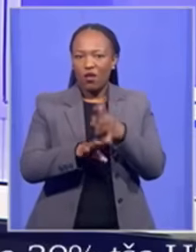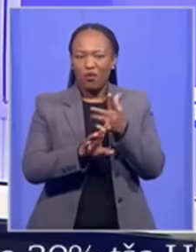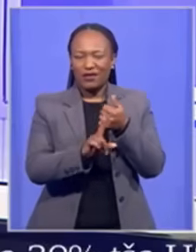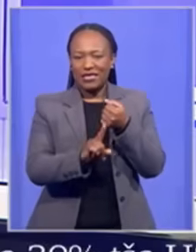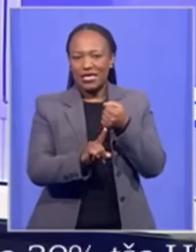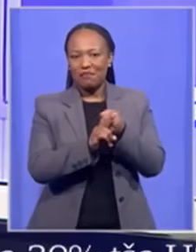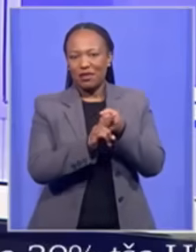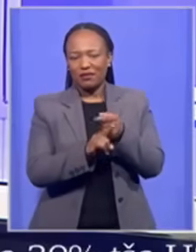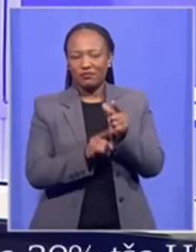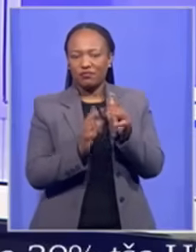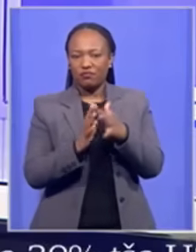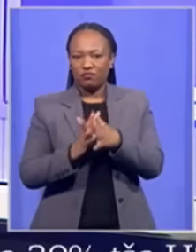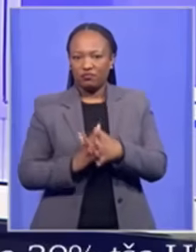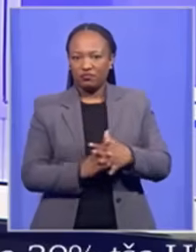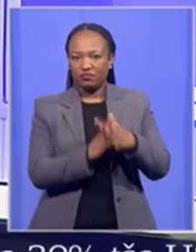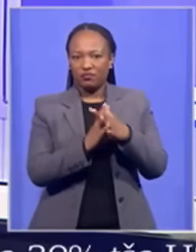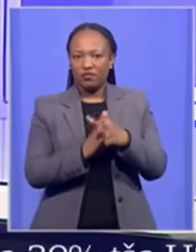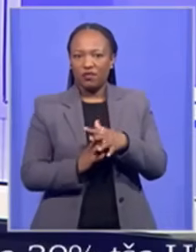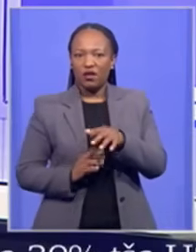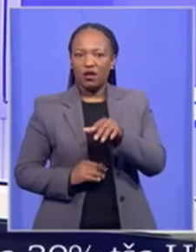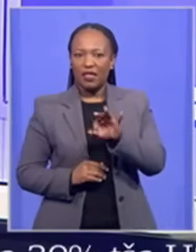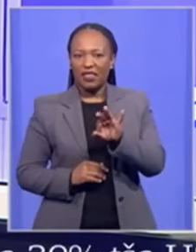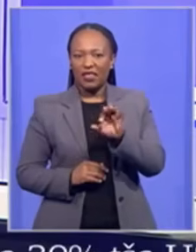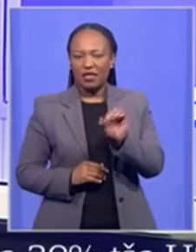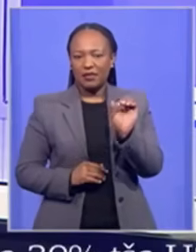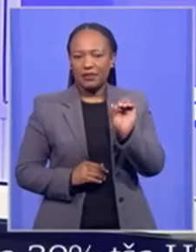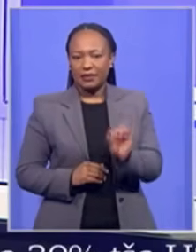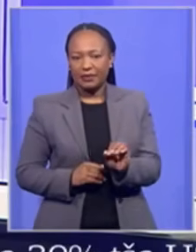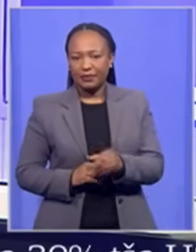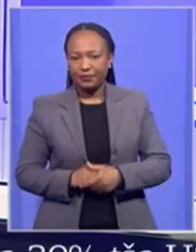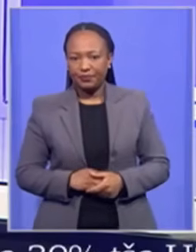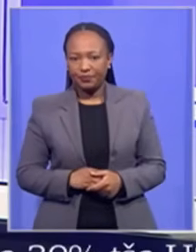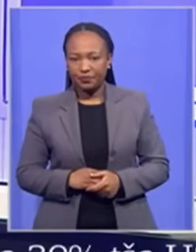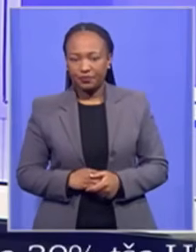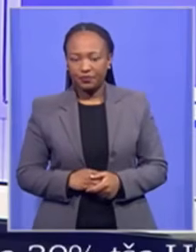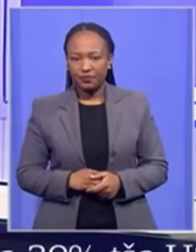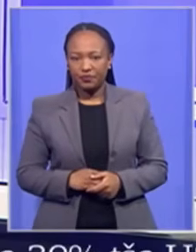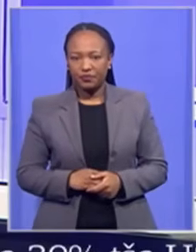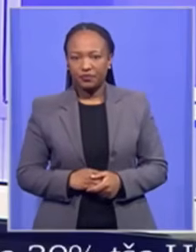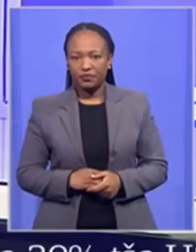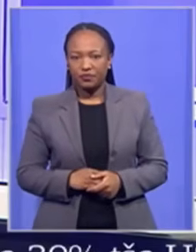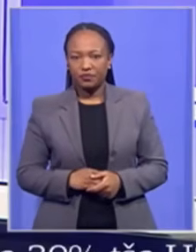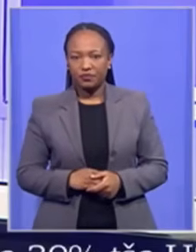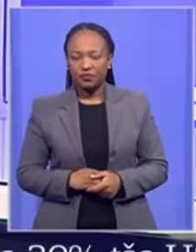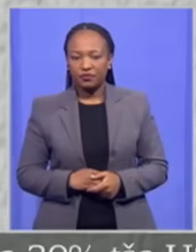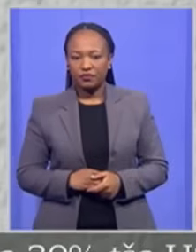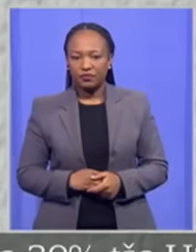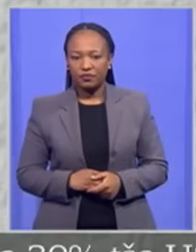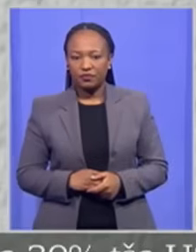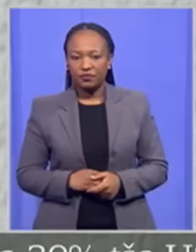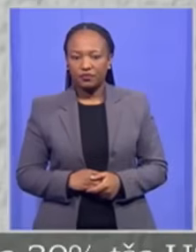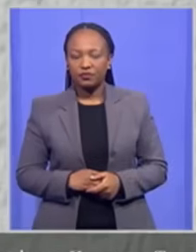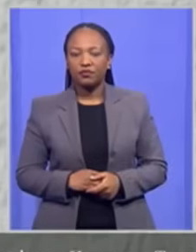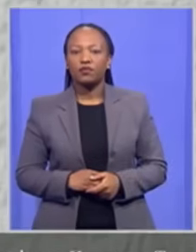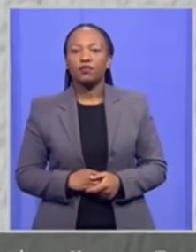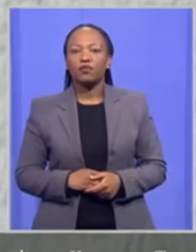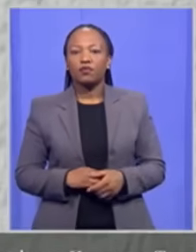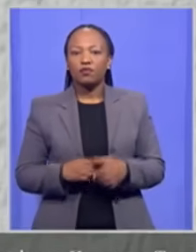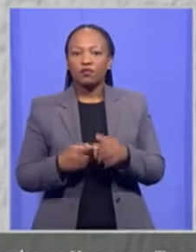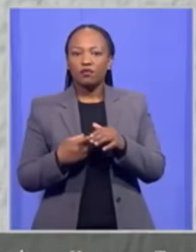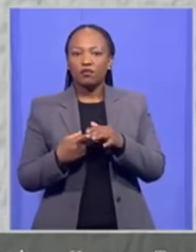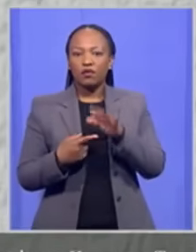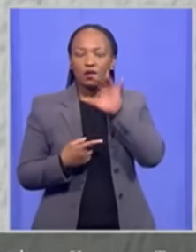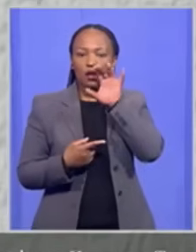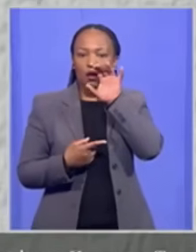ya ditifišo tša Amerika ya diperesente tše 30? Ka ge lelela gore dinamune o tsona di